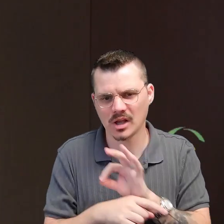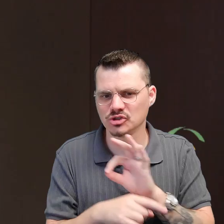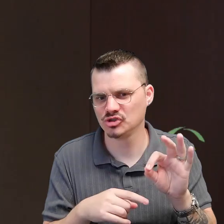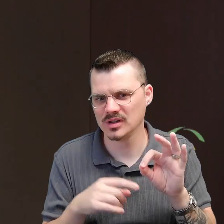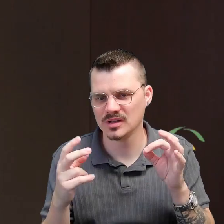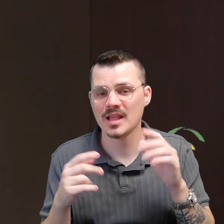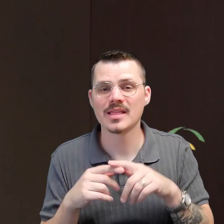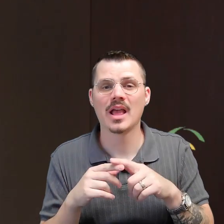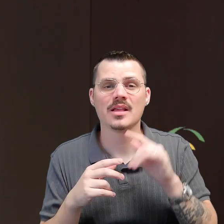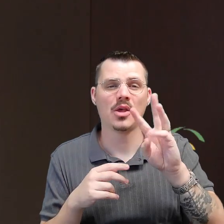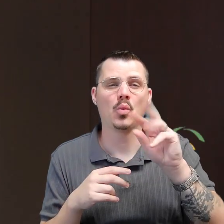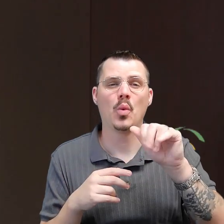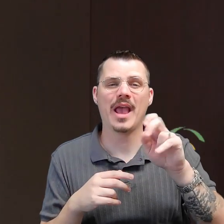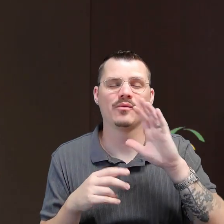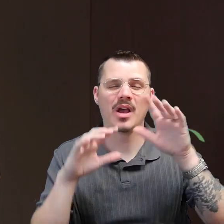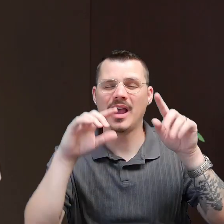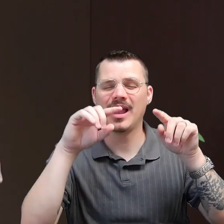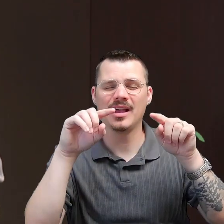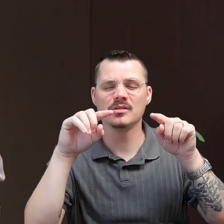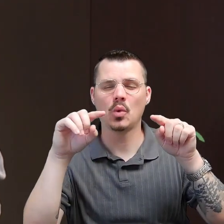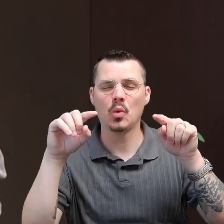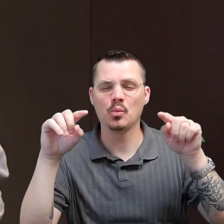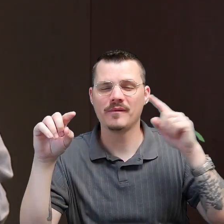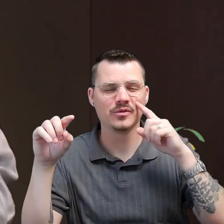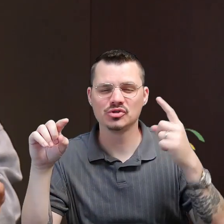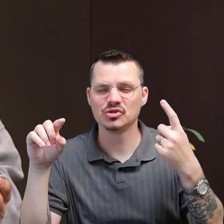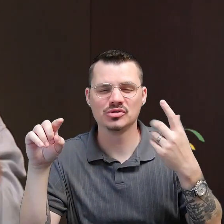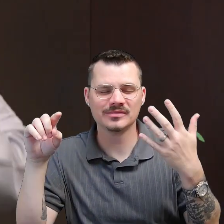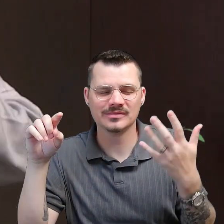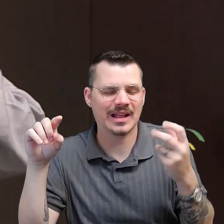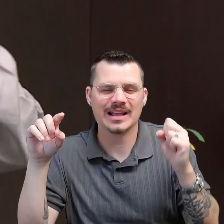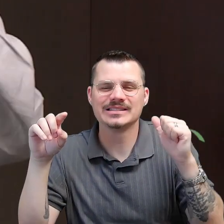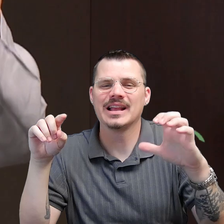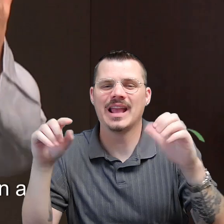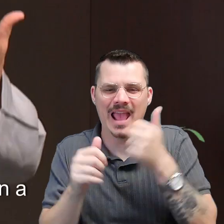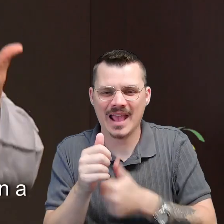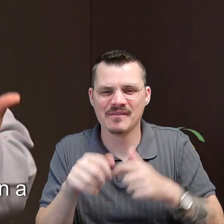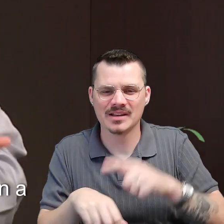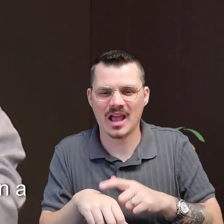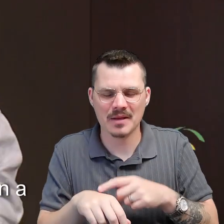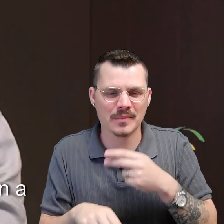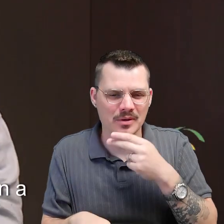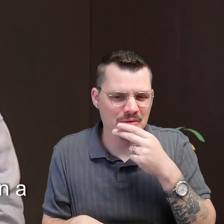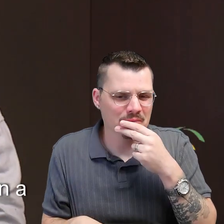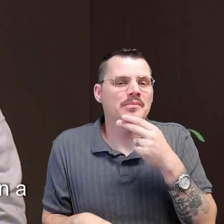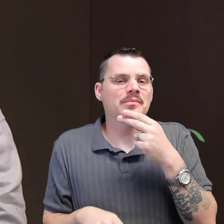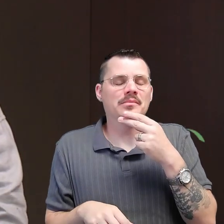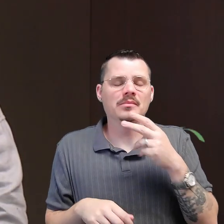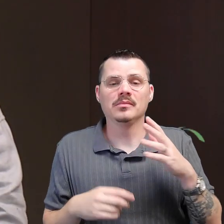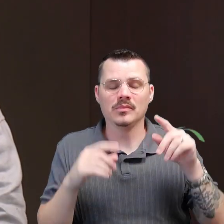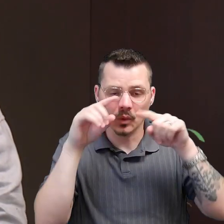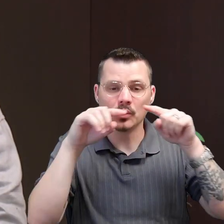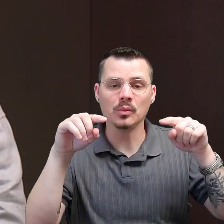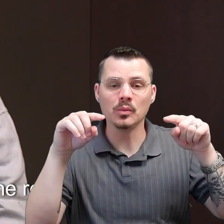functioning. And the wave normalizes for just a fraction of a second each time the person takes a drag on a